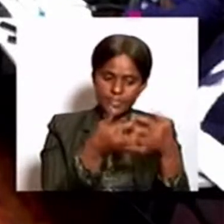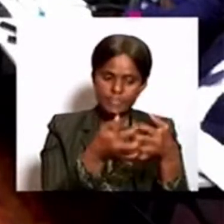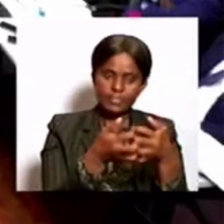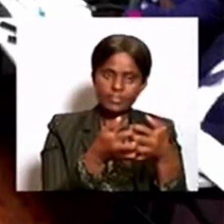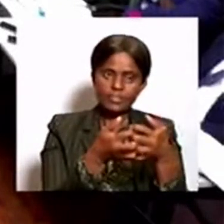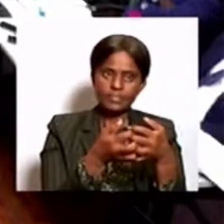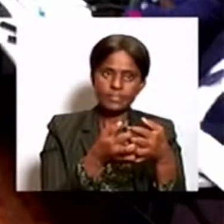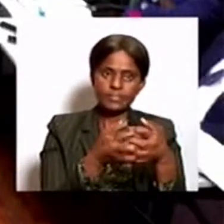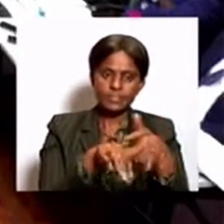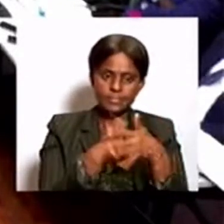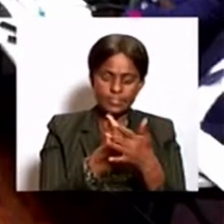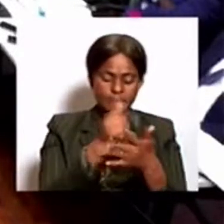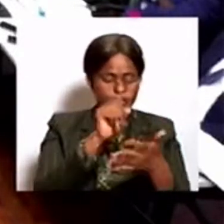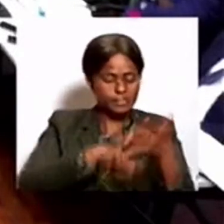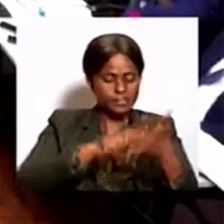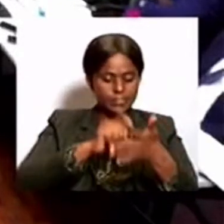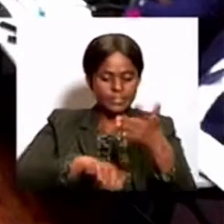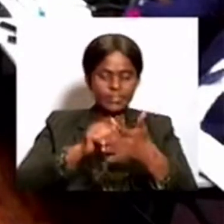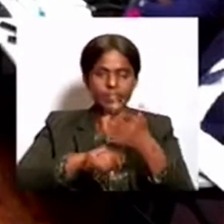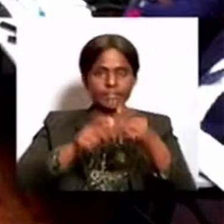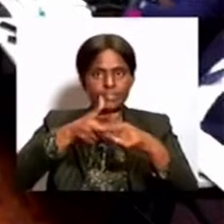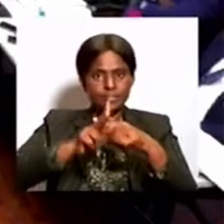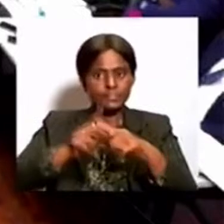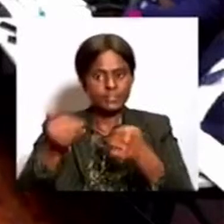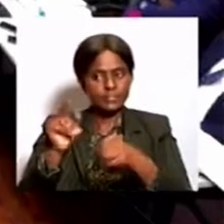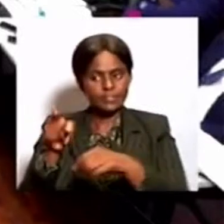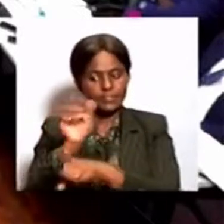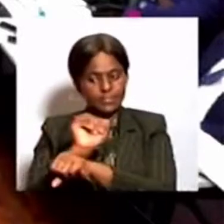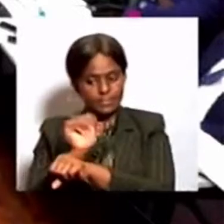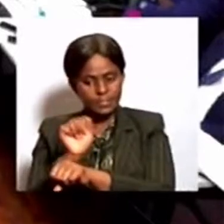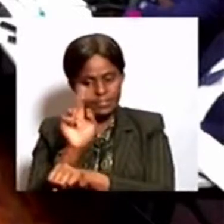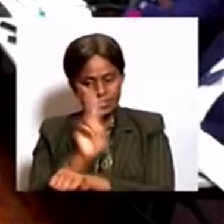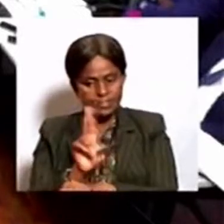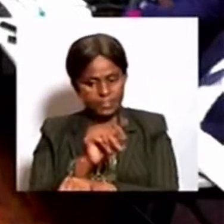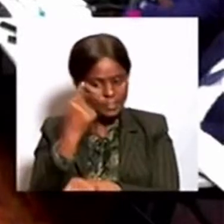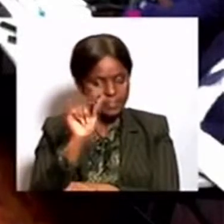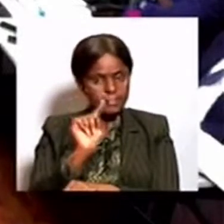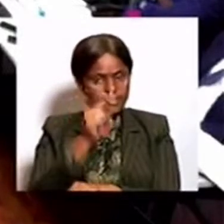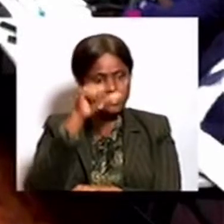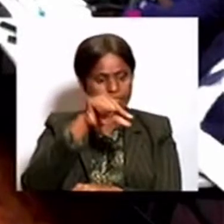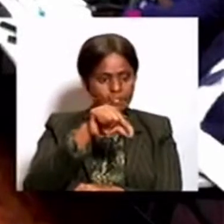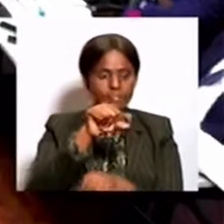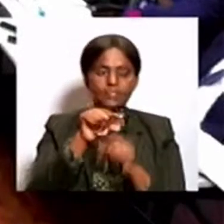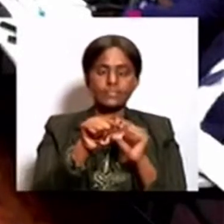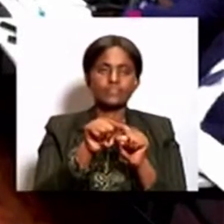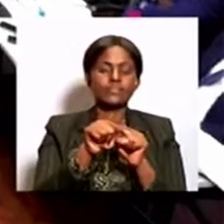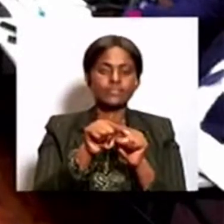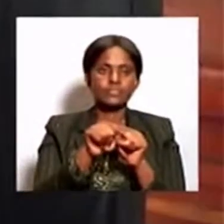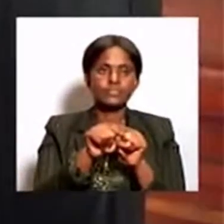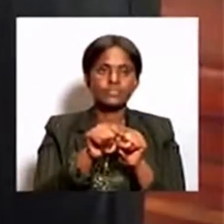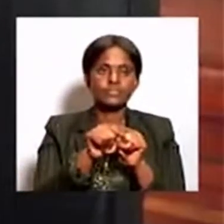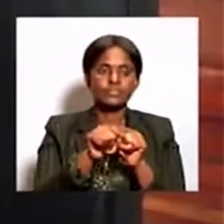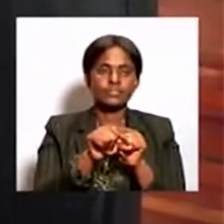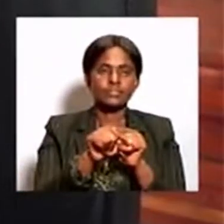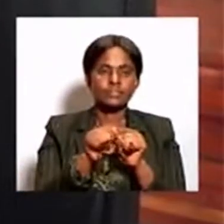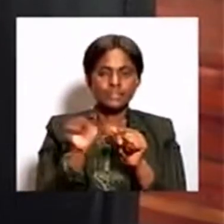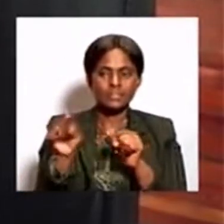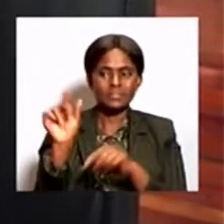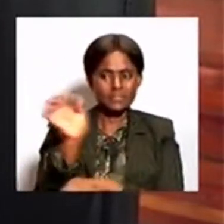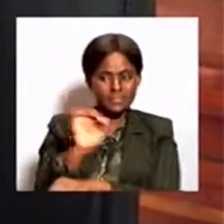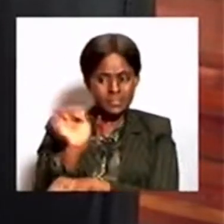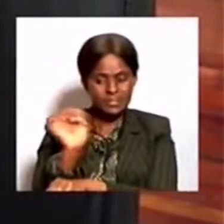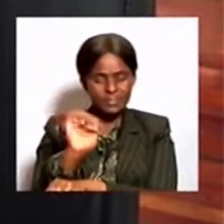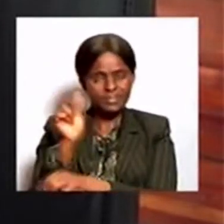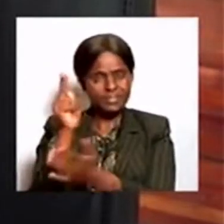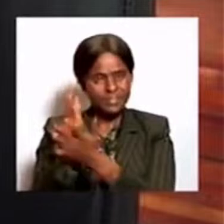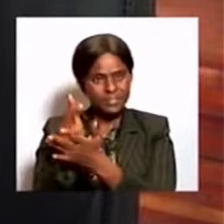high maintenance costs. So the vehicle was used for the first quarter of the year. Was the vehicle parked